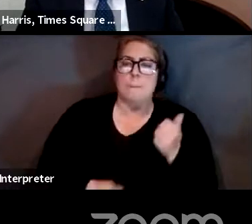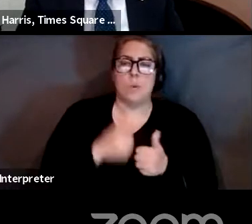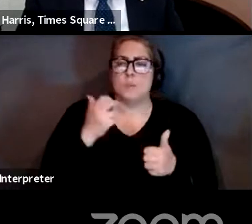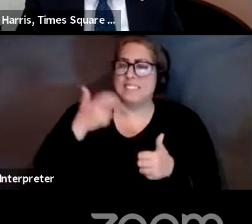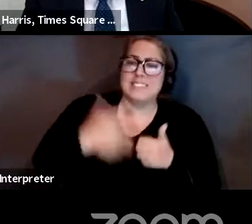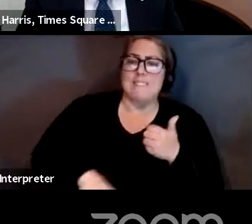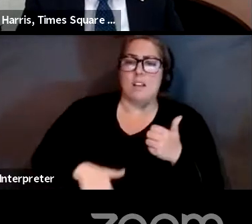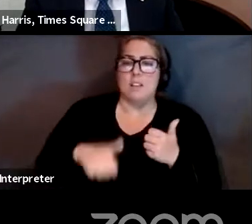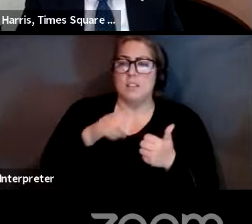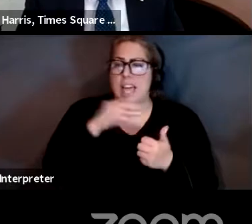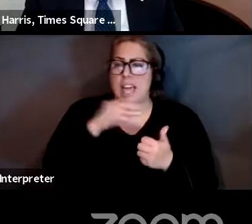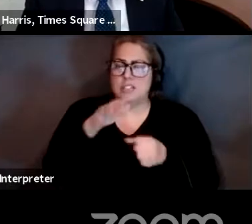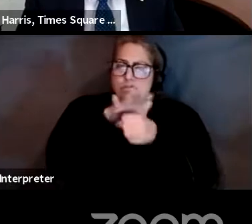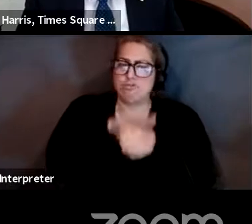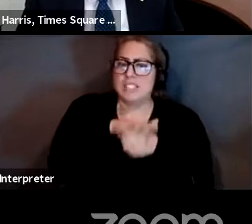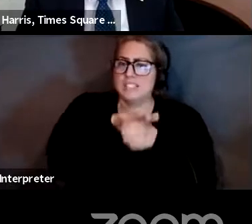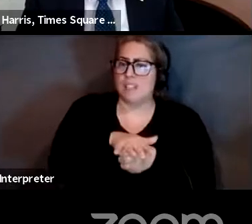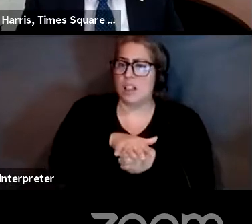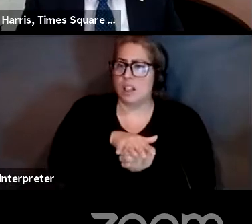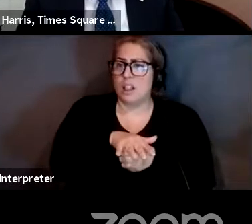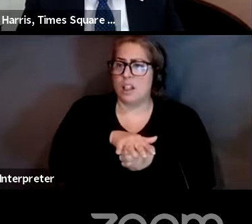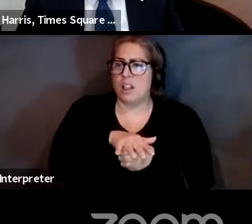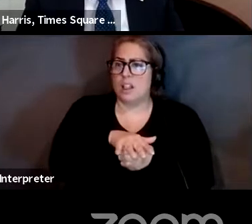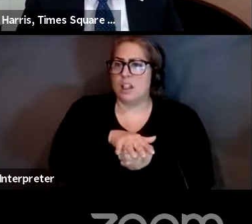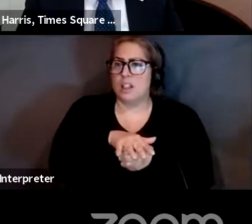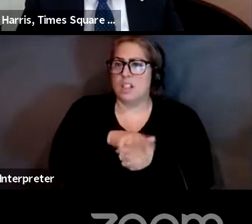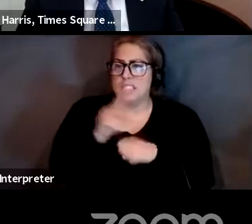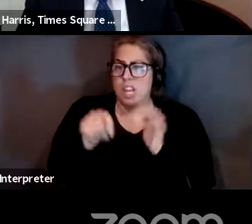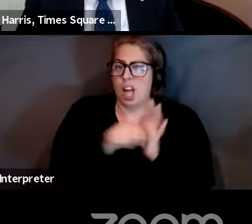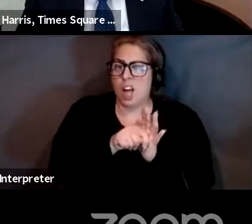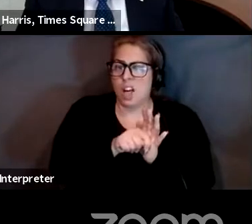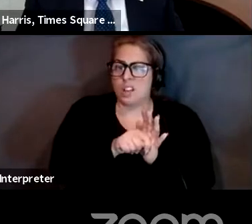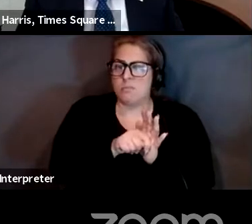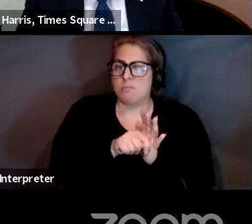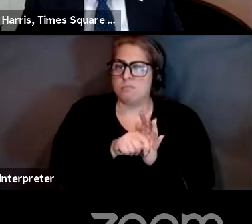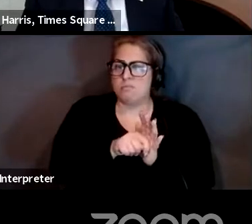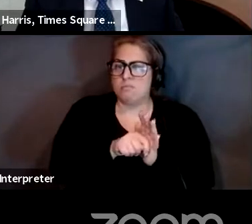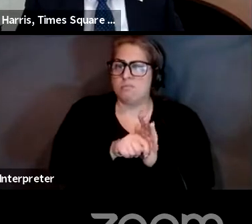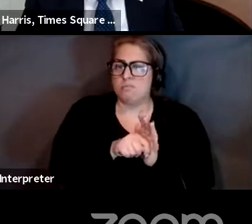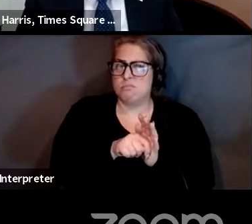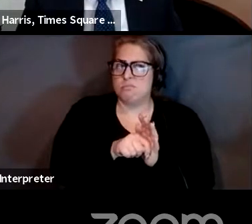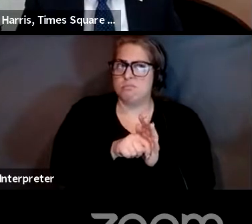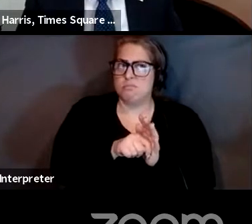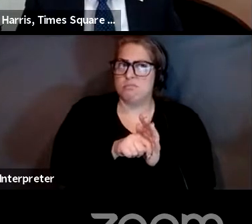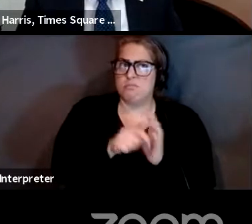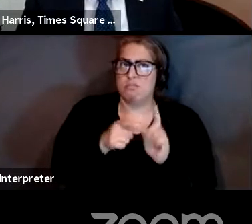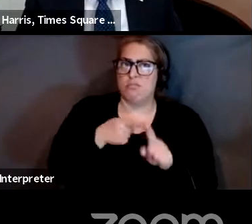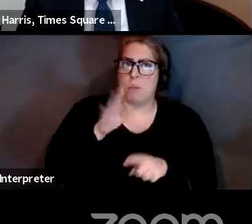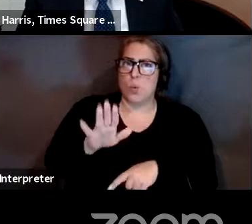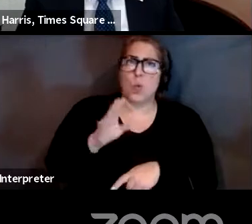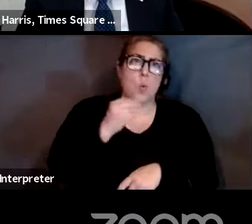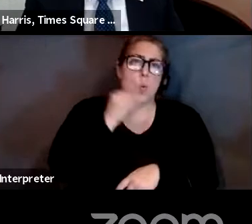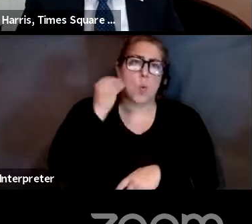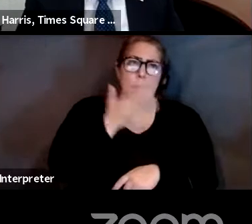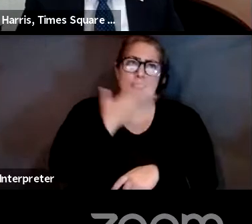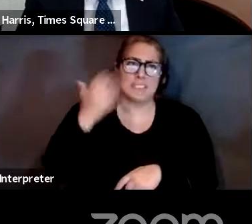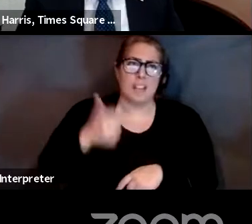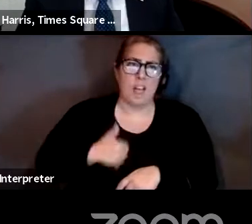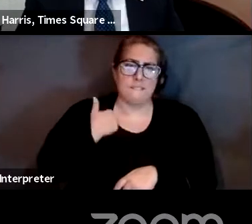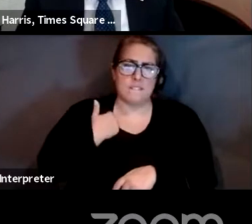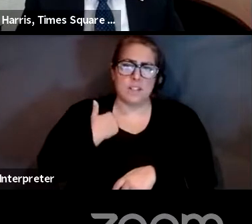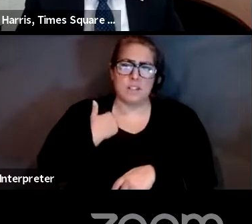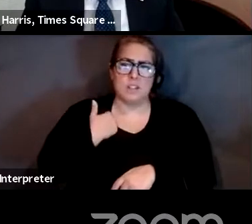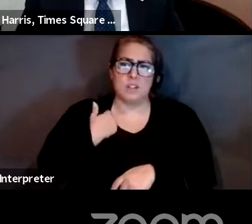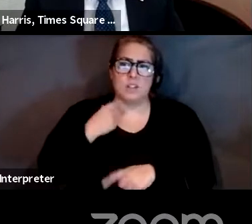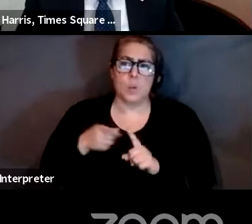most stressful phase of your homelessness career was when